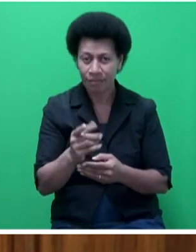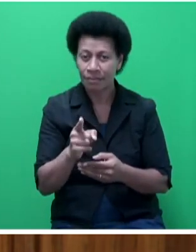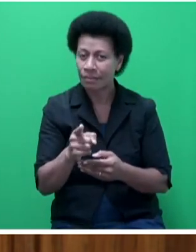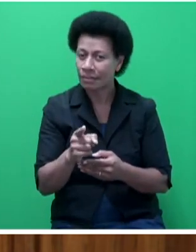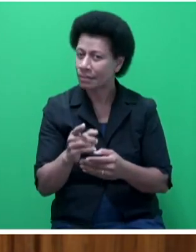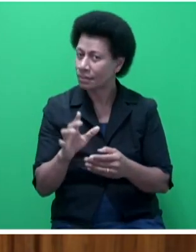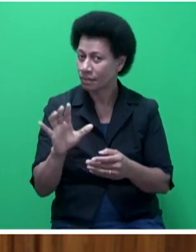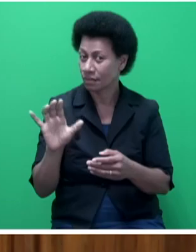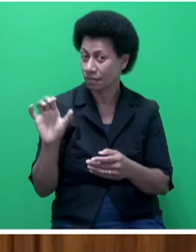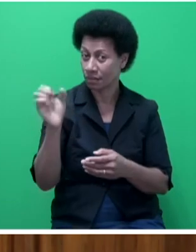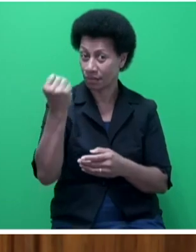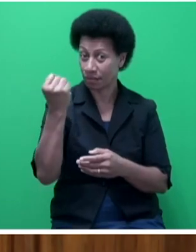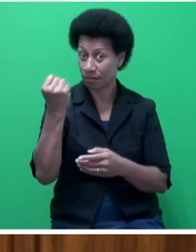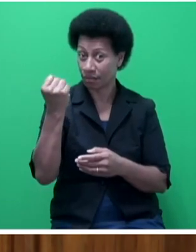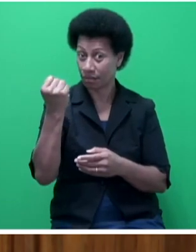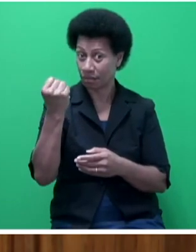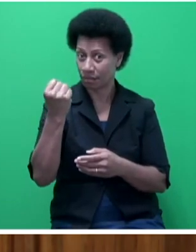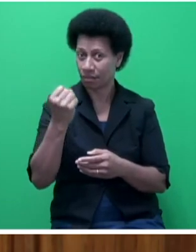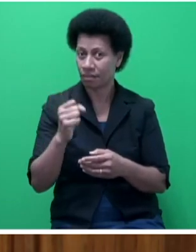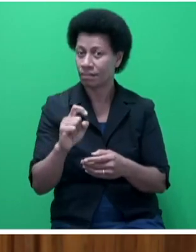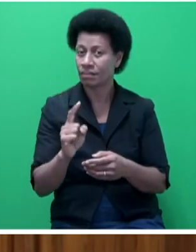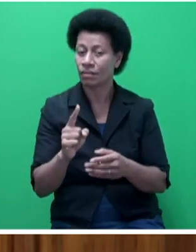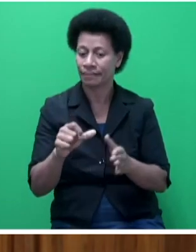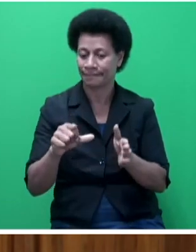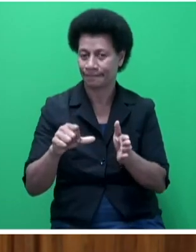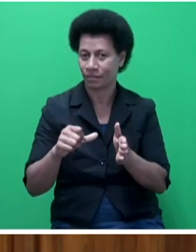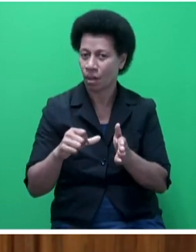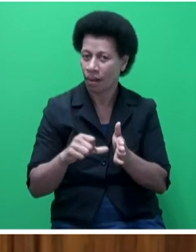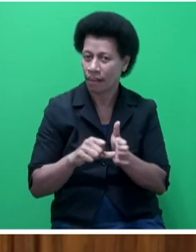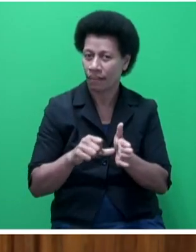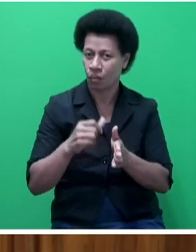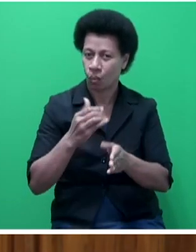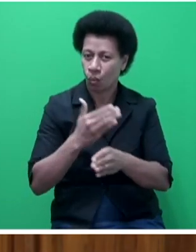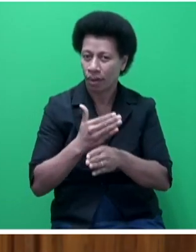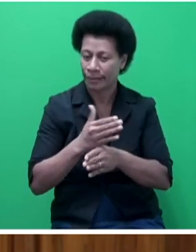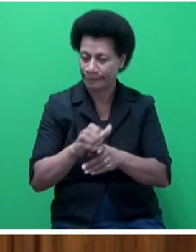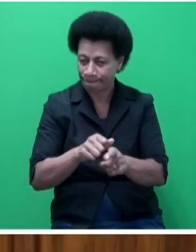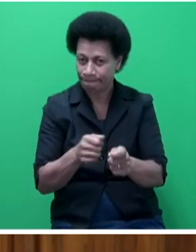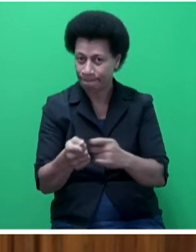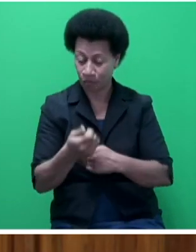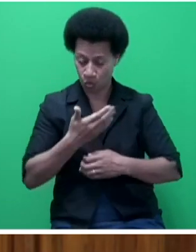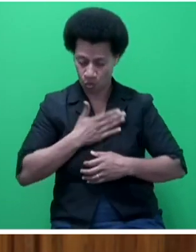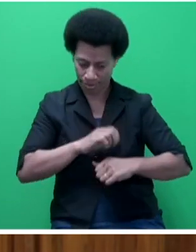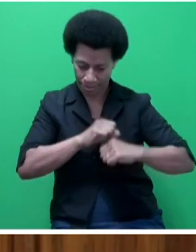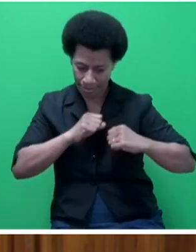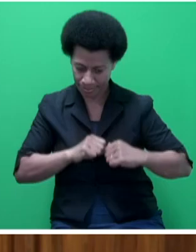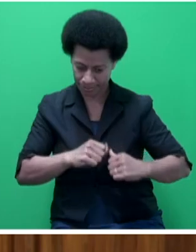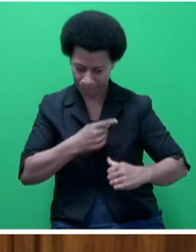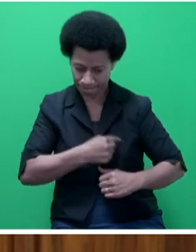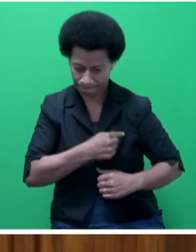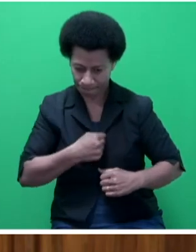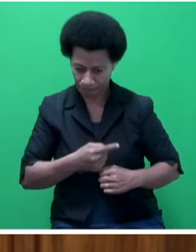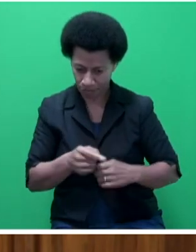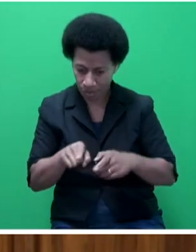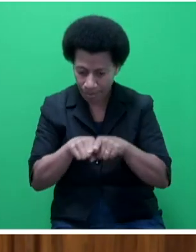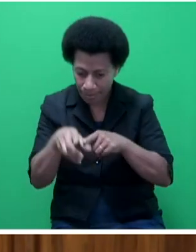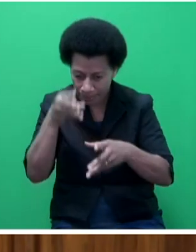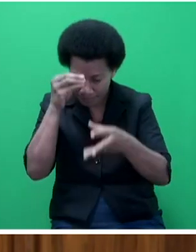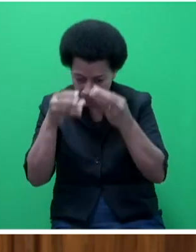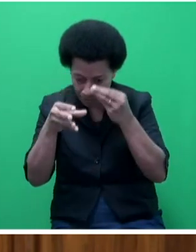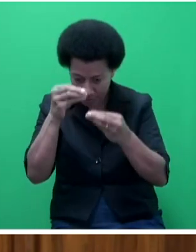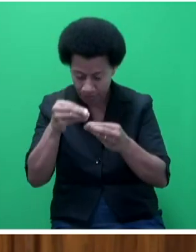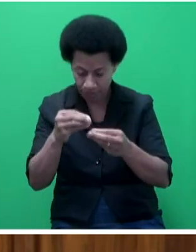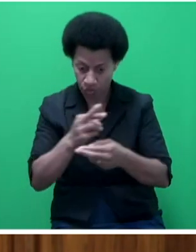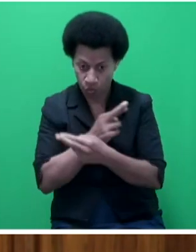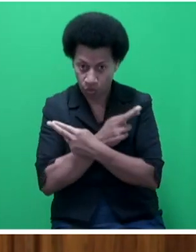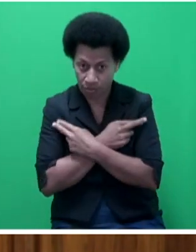success. You need to work hard, have the yearning to learn, have humility, respect others, and have a